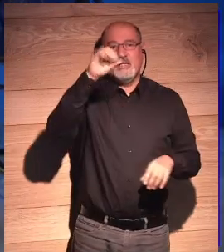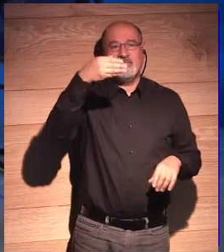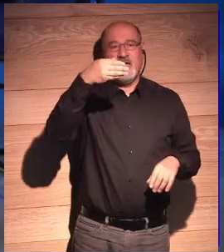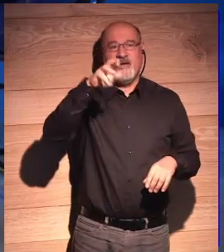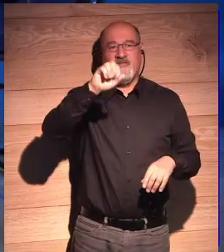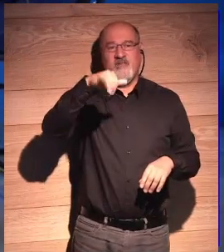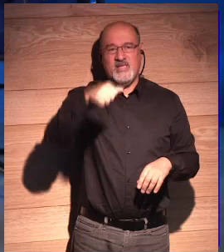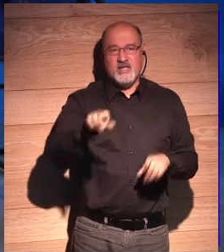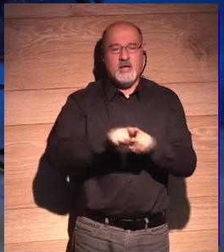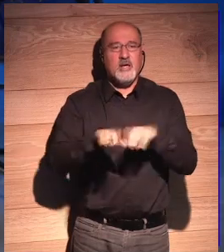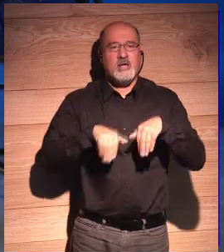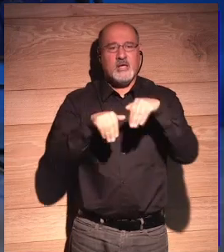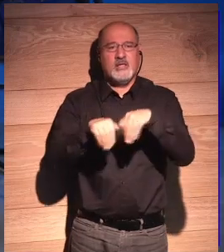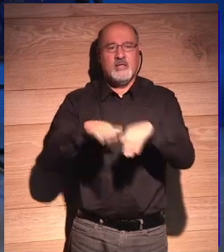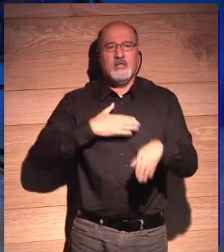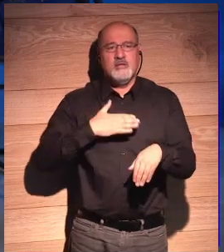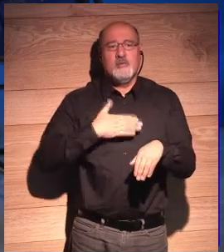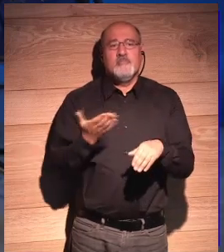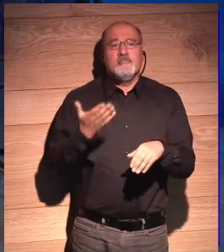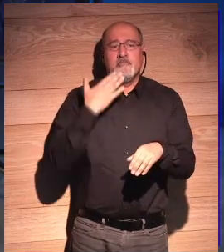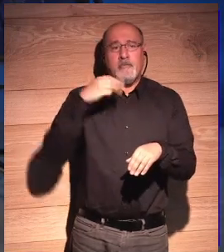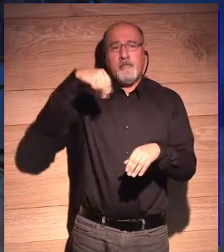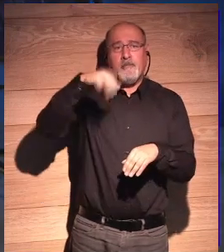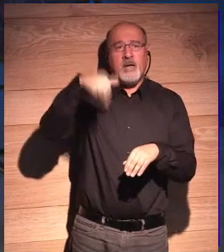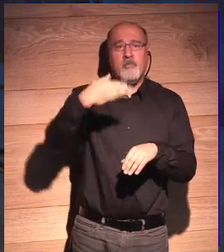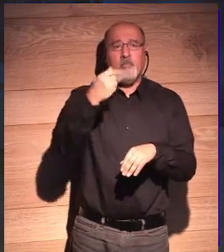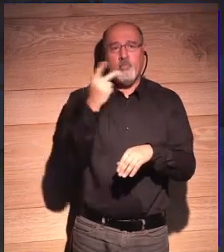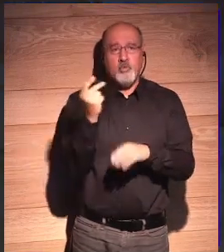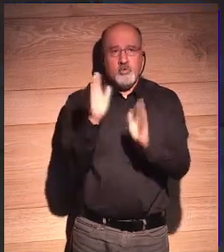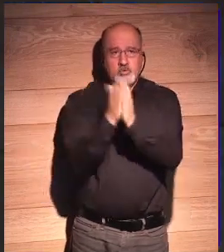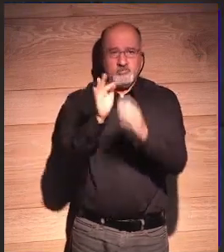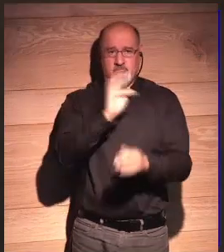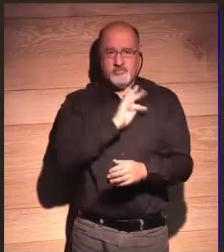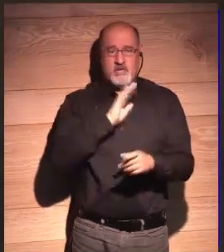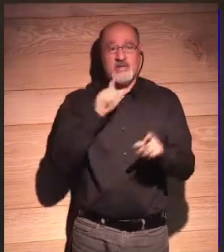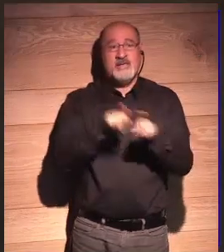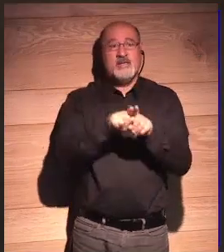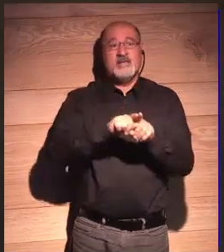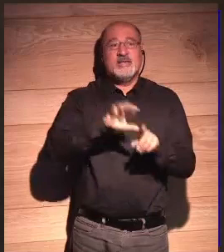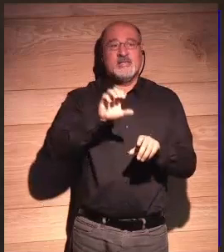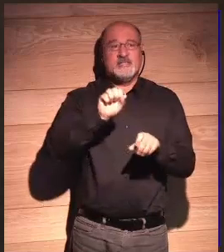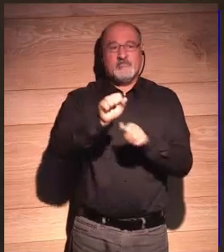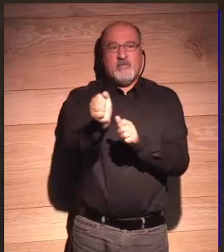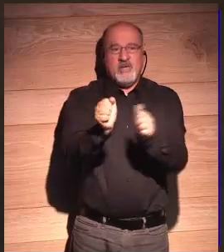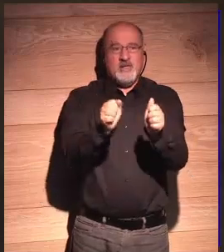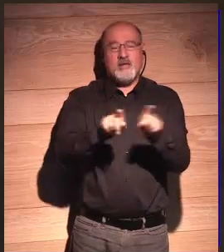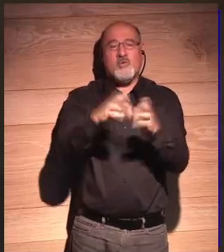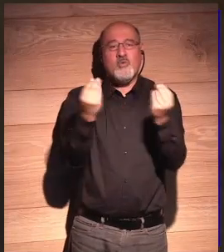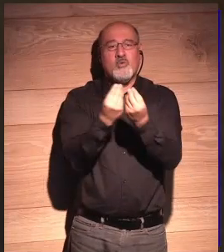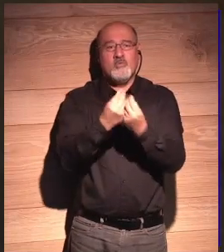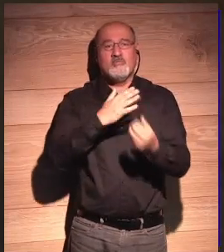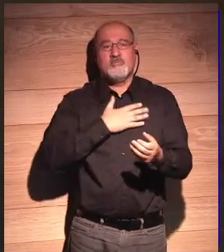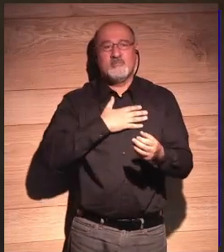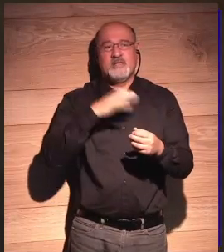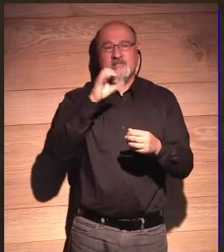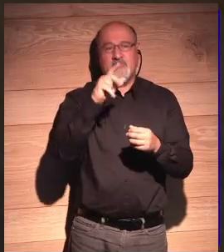line of Sabrina, which is a candidate for a Man Booker or Spiegelman with a Pulitzer back in the time. There's